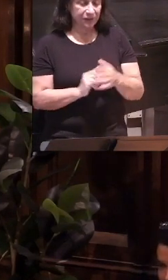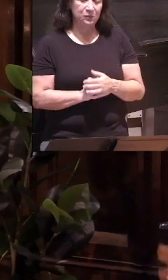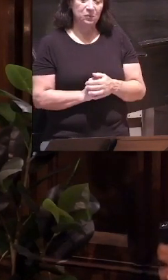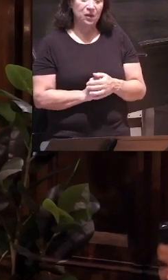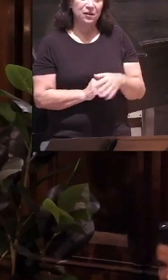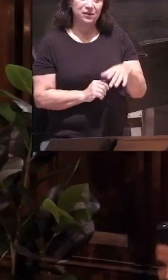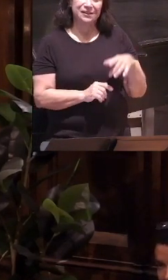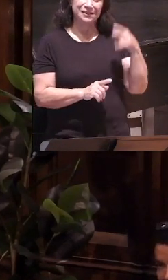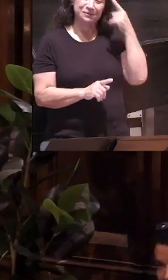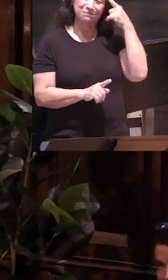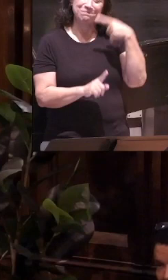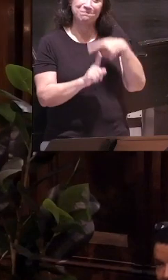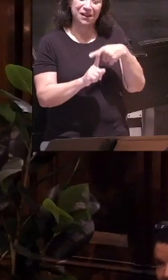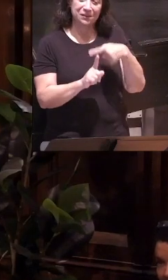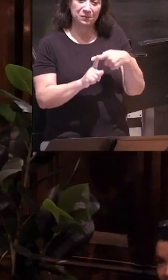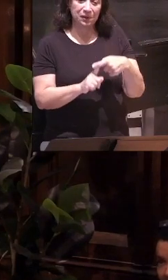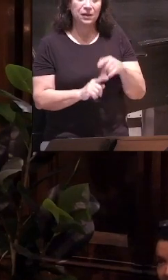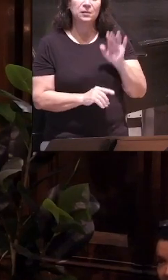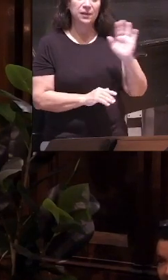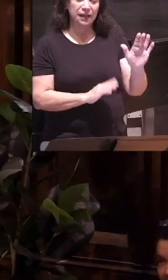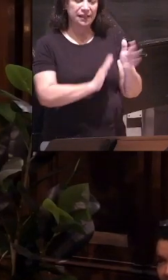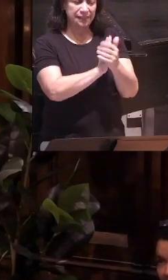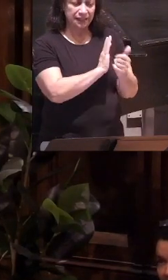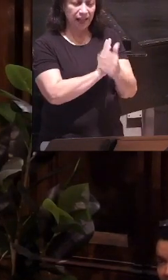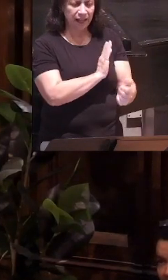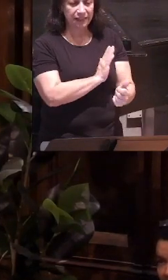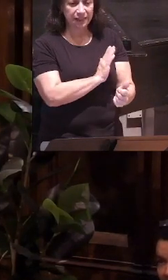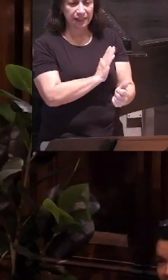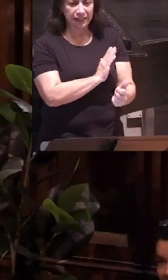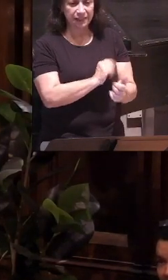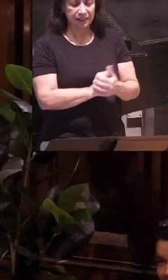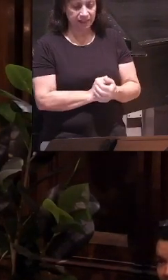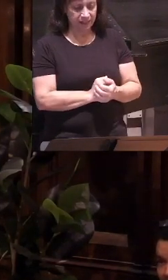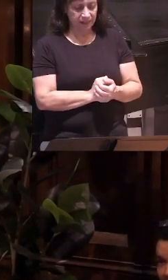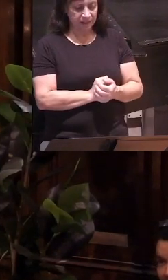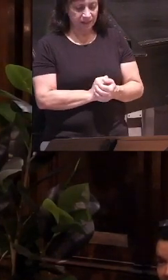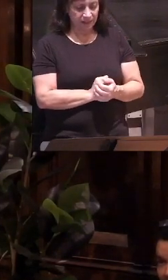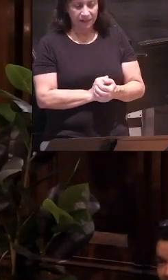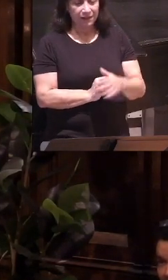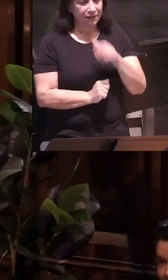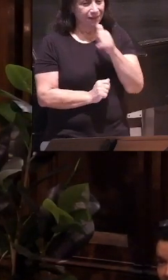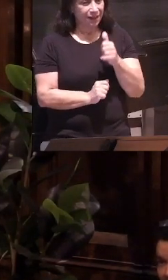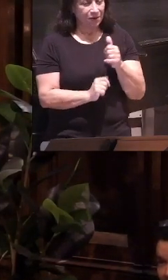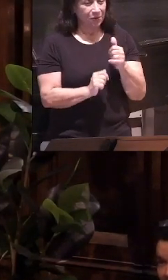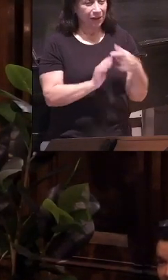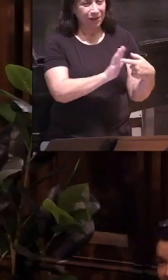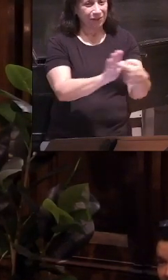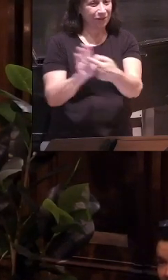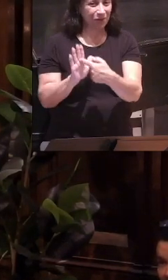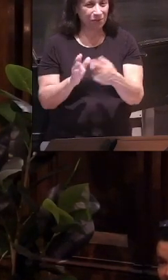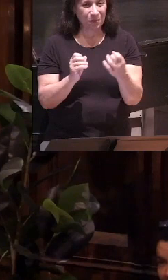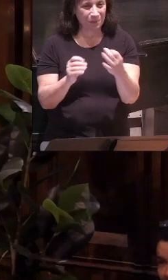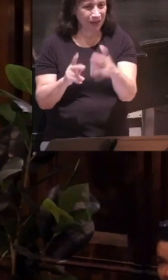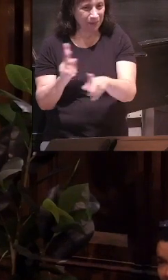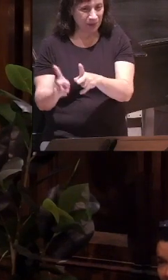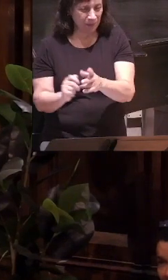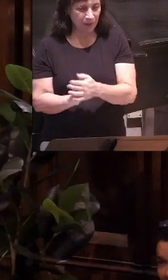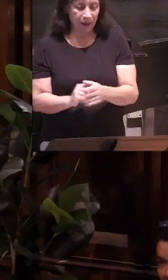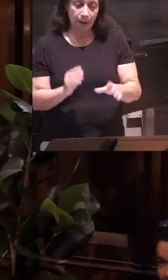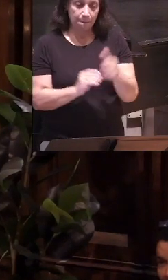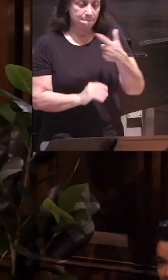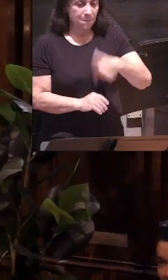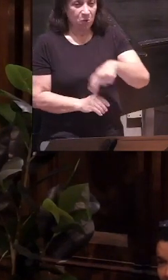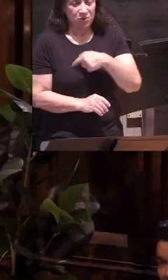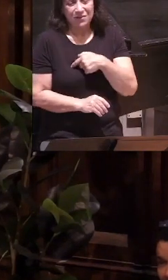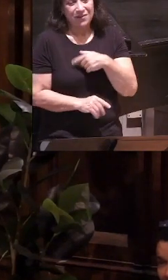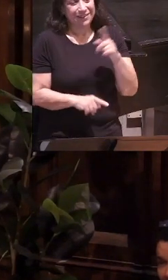Now, Earl's multitude of talents don't get bestowed on many people. And most of us just